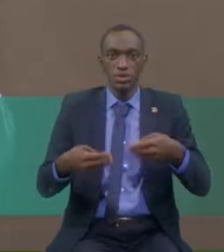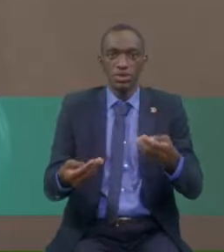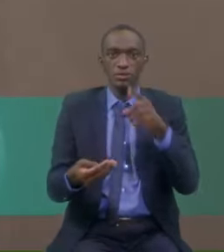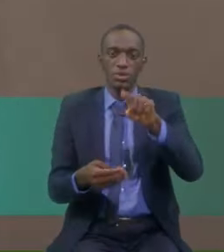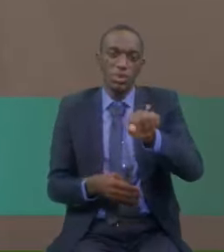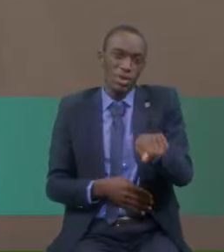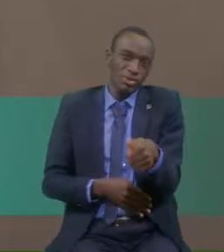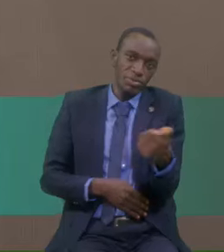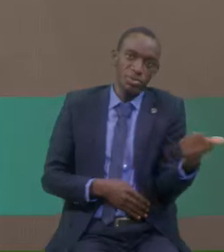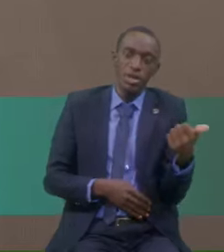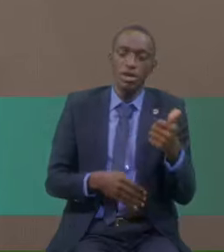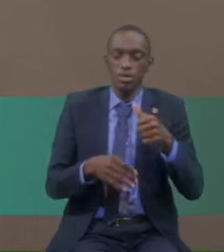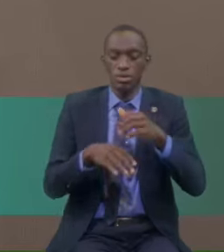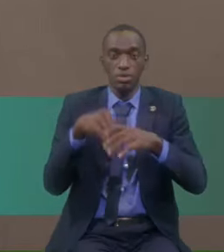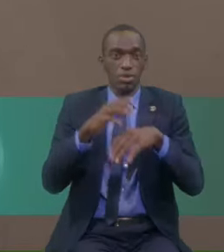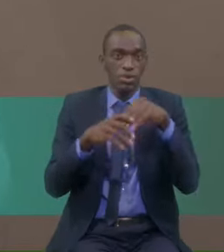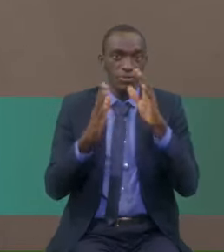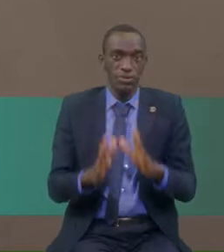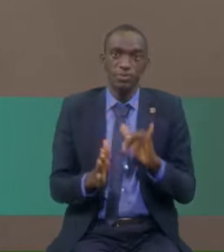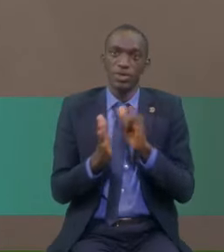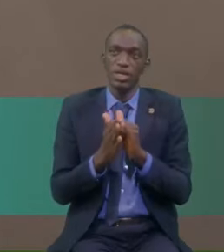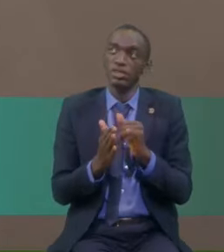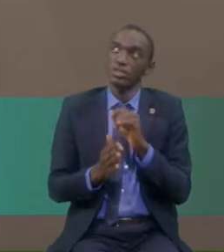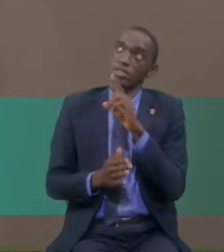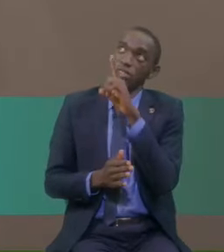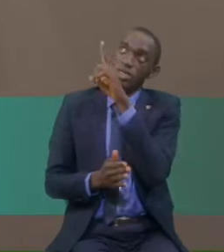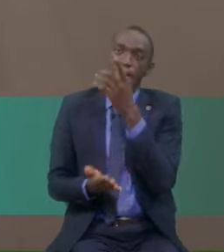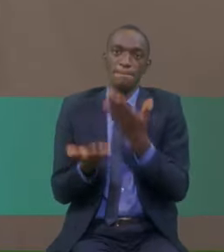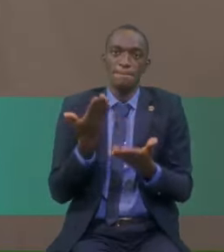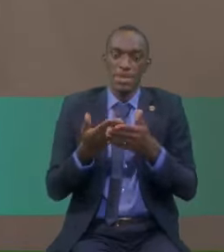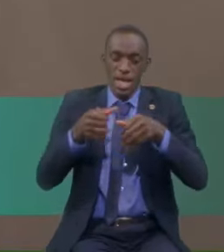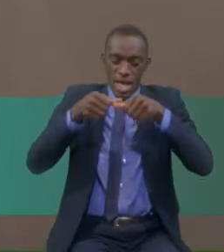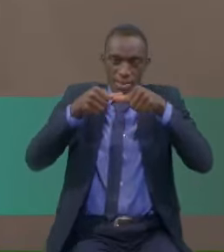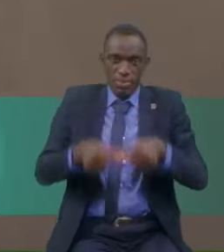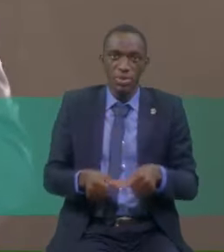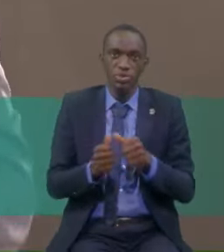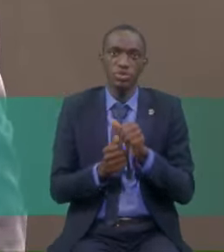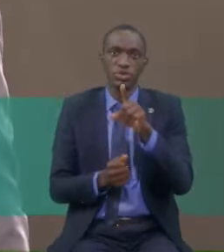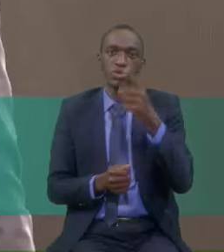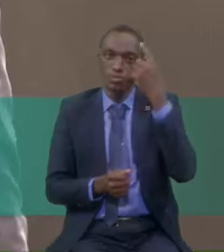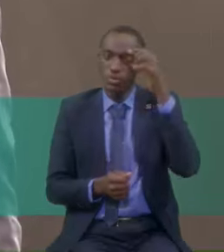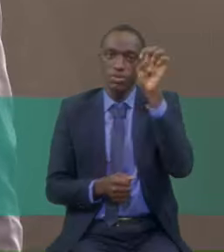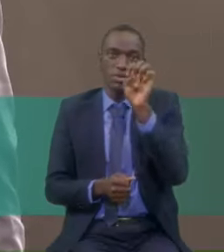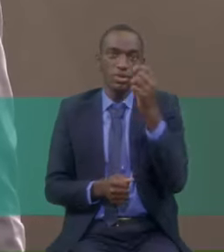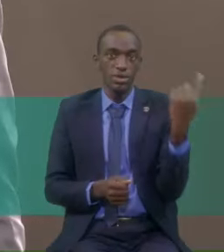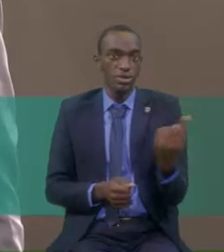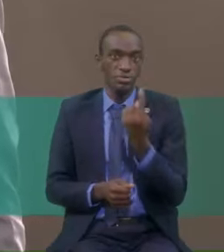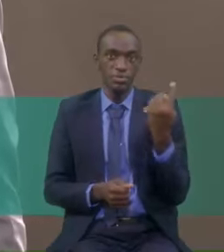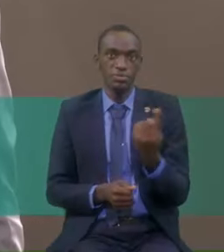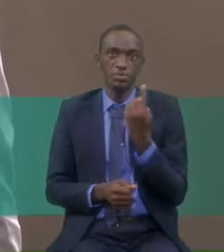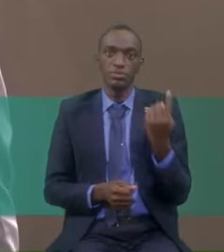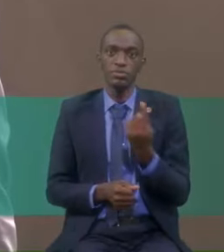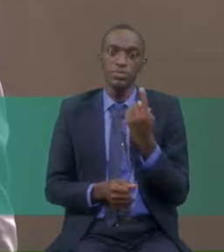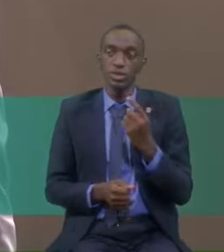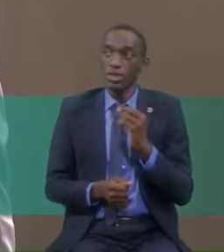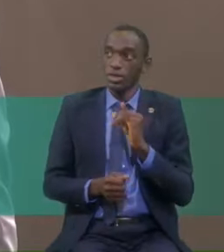may abide with you forever. I will pray the Father. The